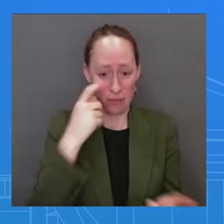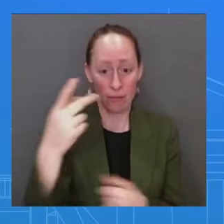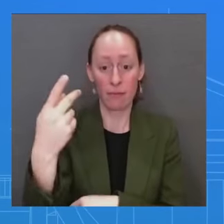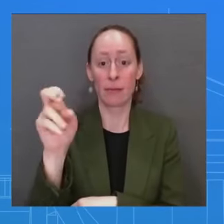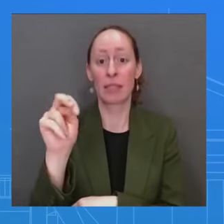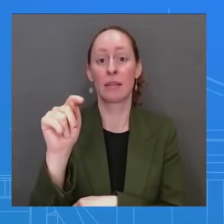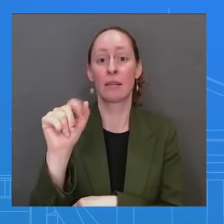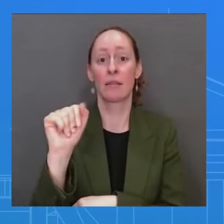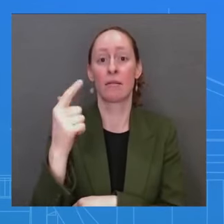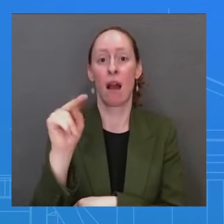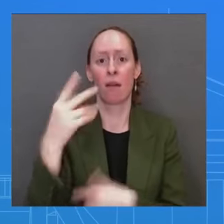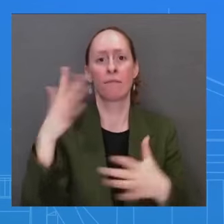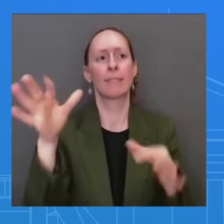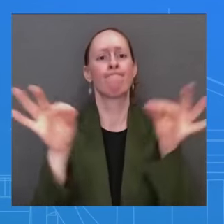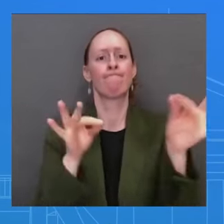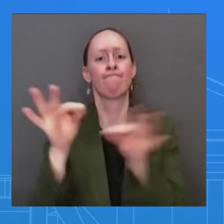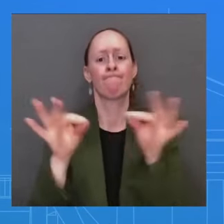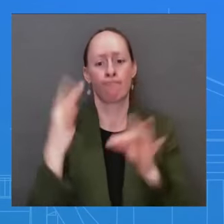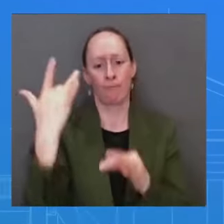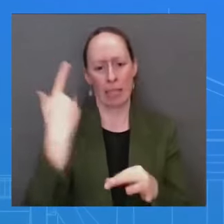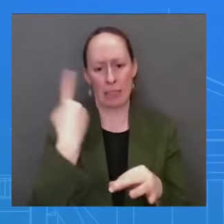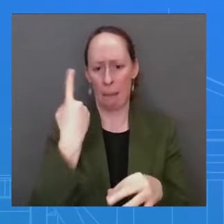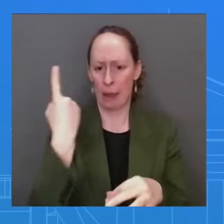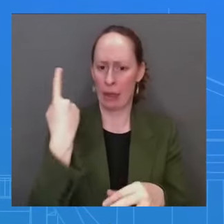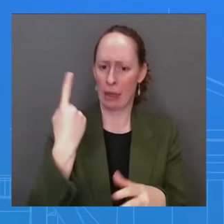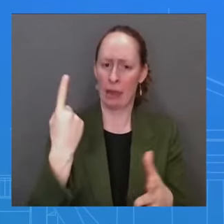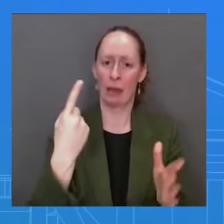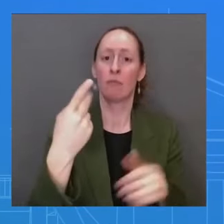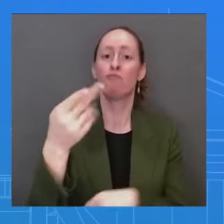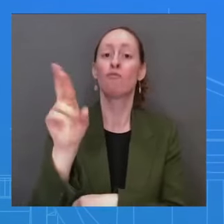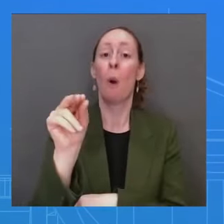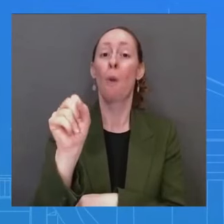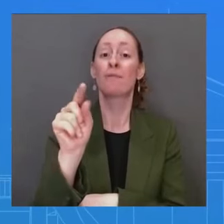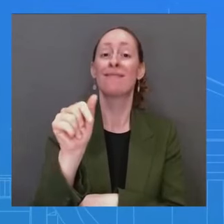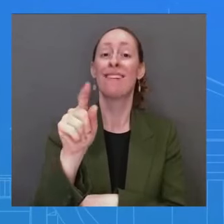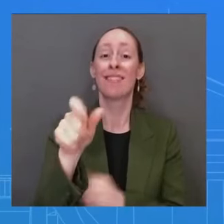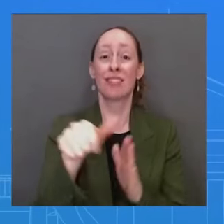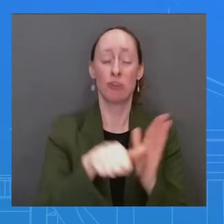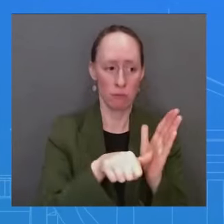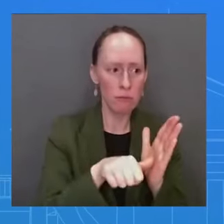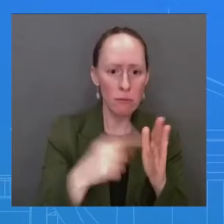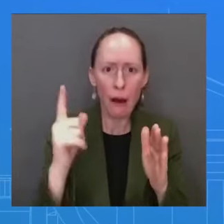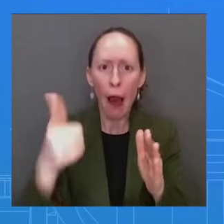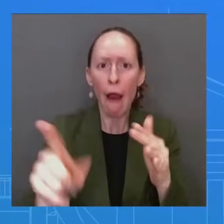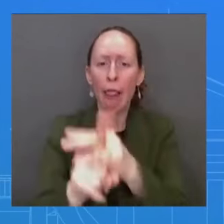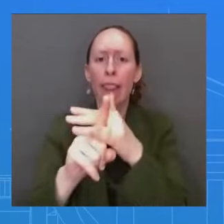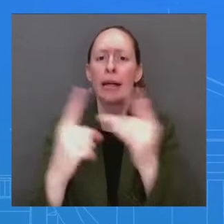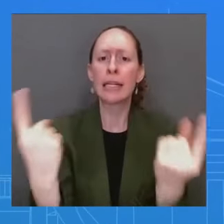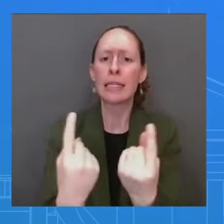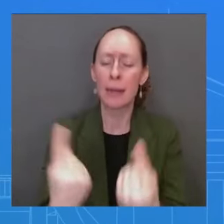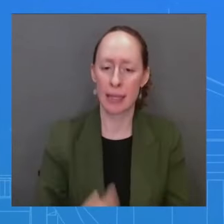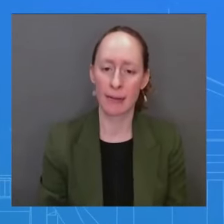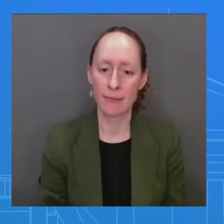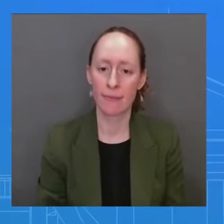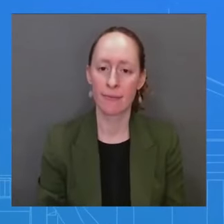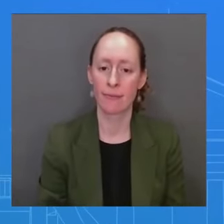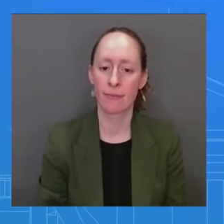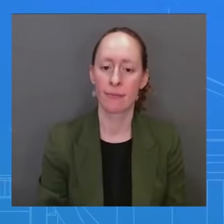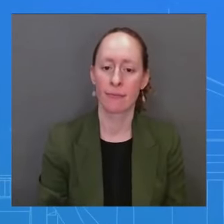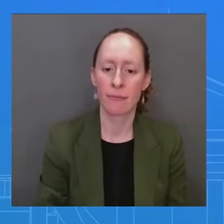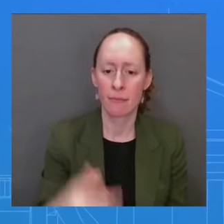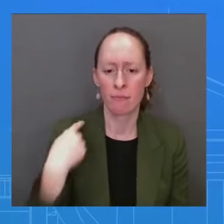complications from prostate surgery. So when the president spoke to Austin, I assume the president also asked why. What reason when he was given? We're just trying to understand, when